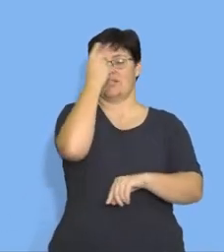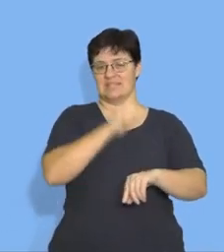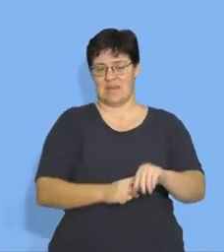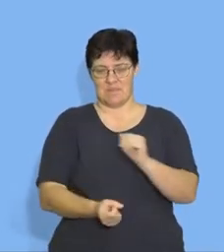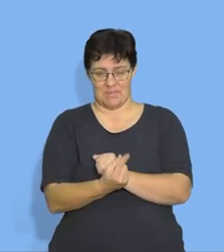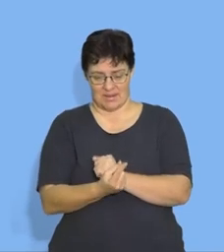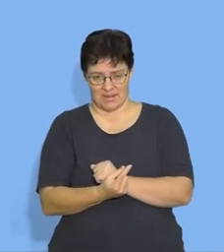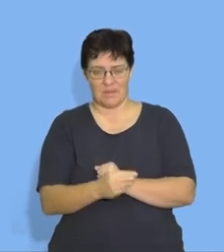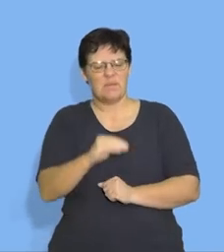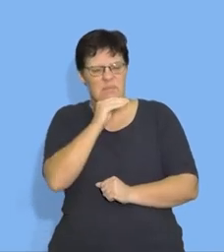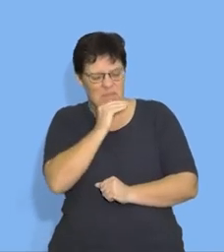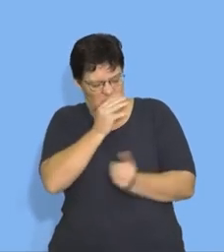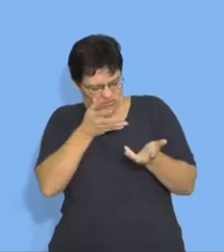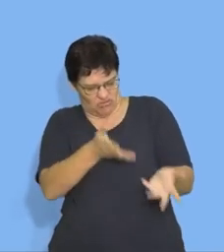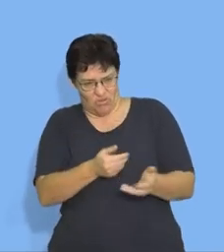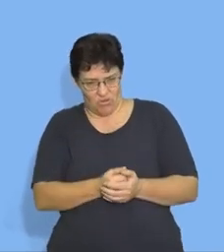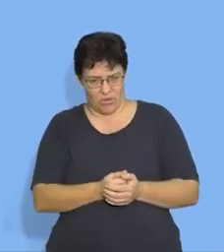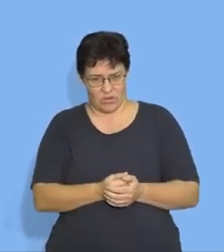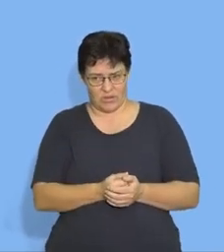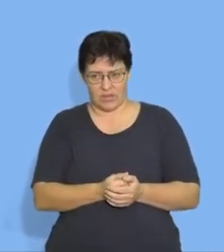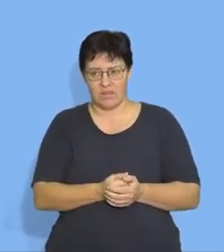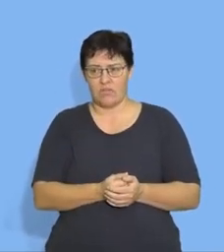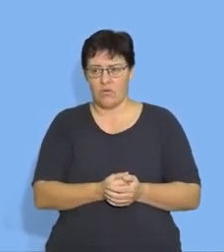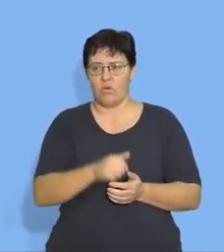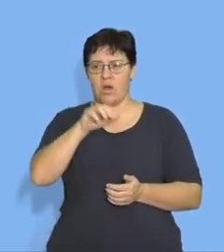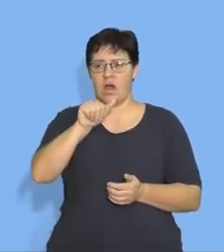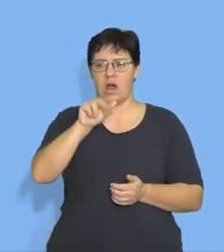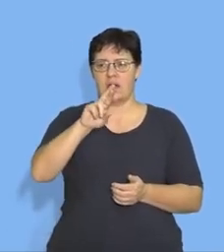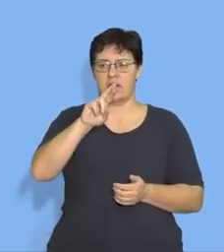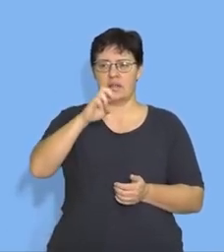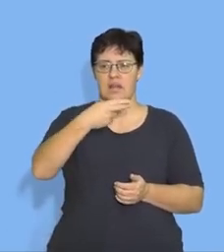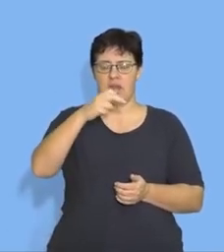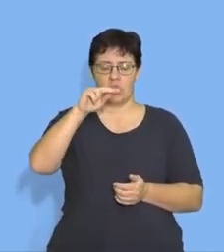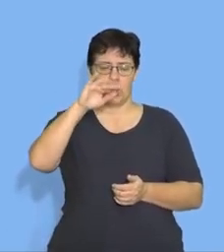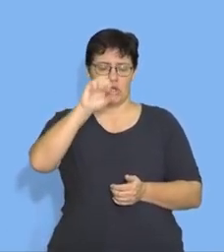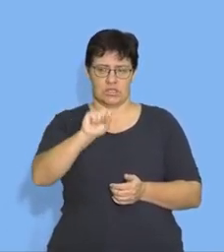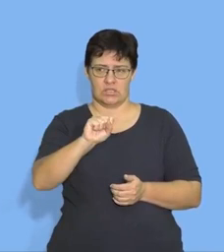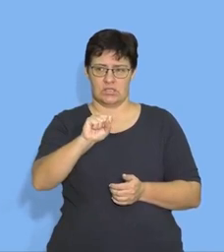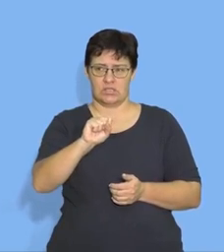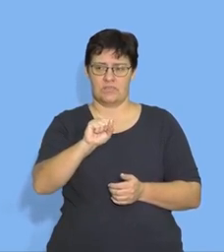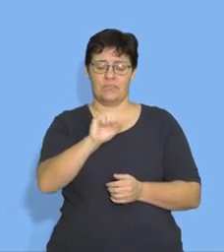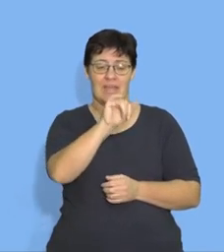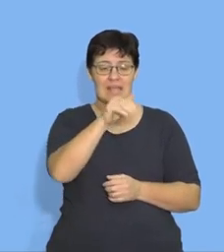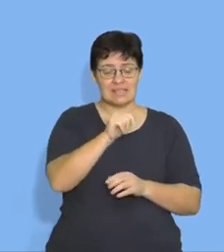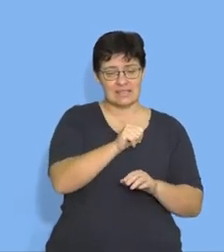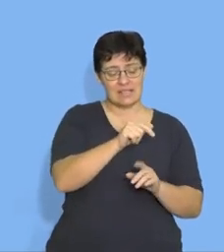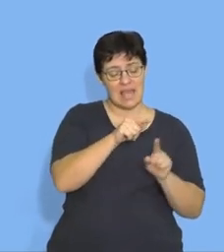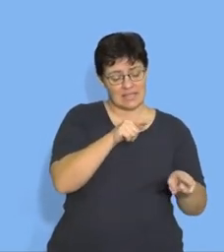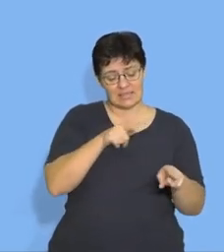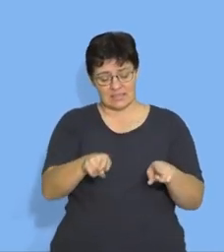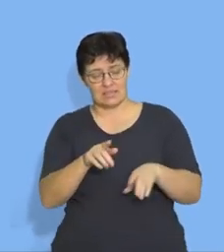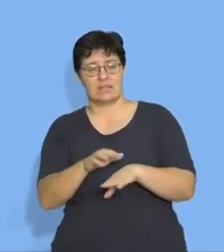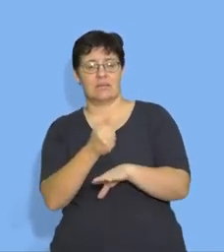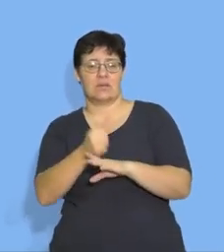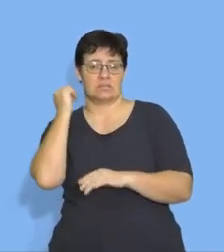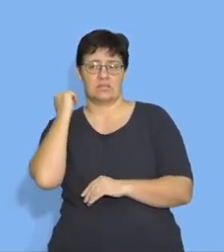the definition says according to the Arrhenius acid-base model. So Arrhenius describes, the theory of